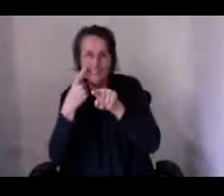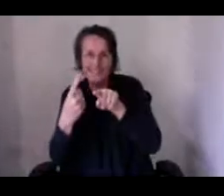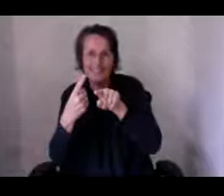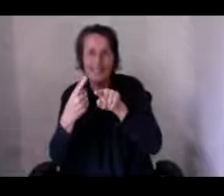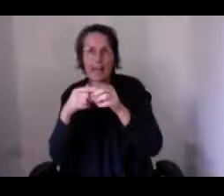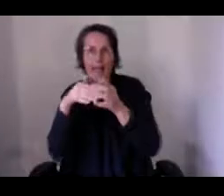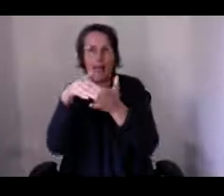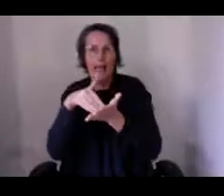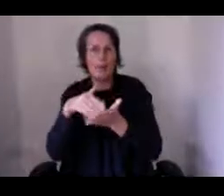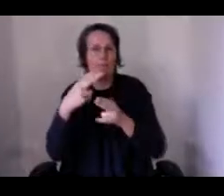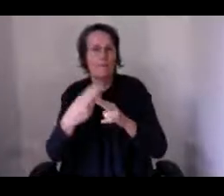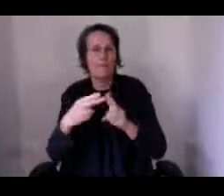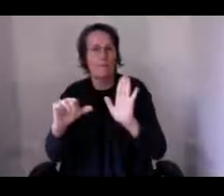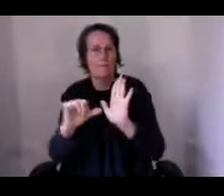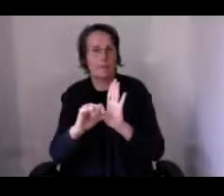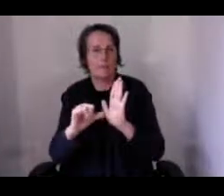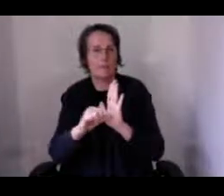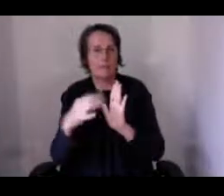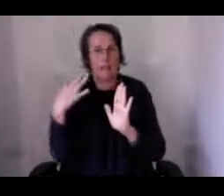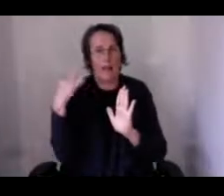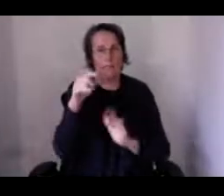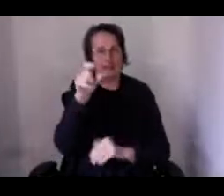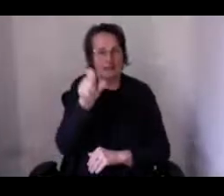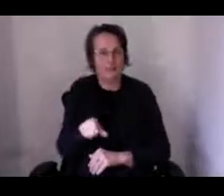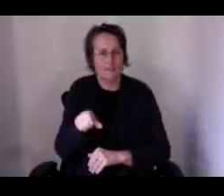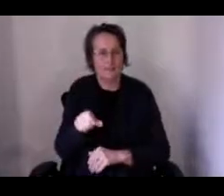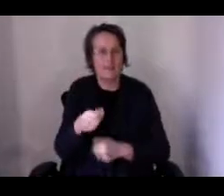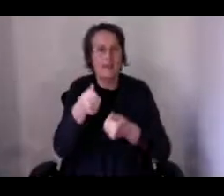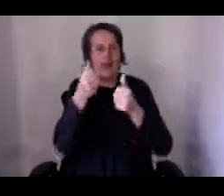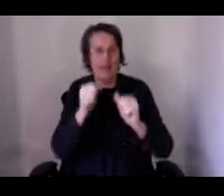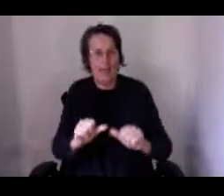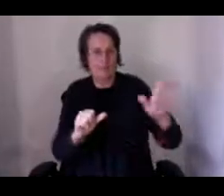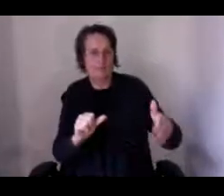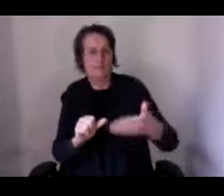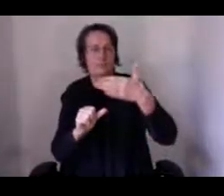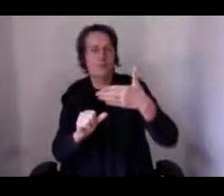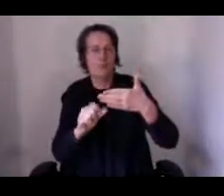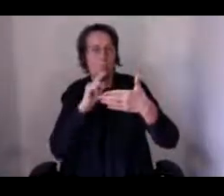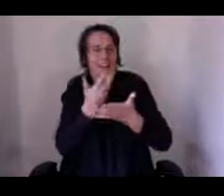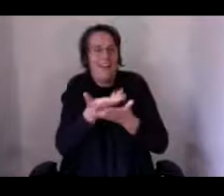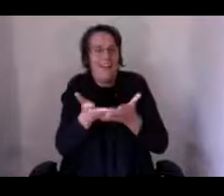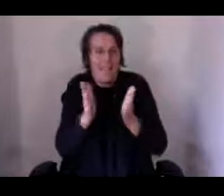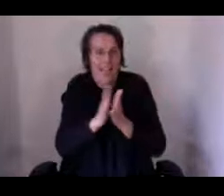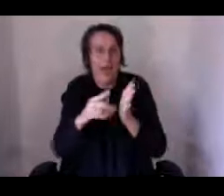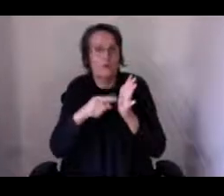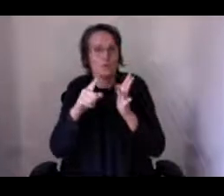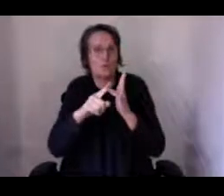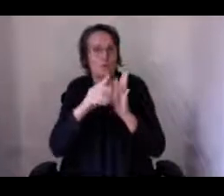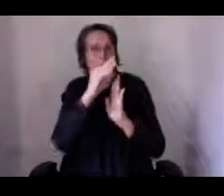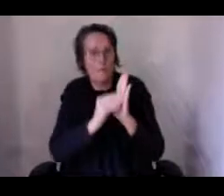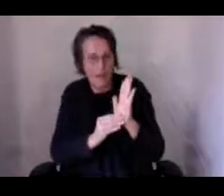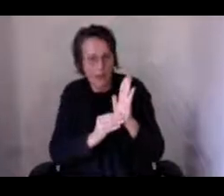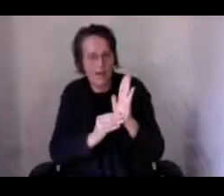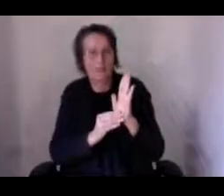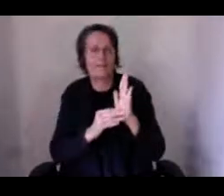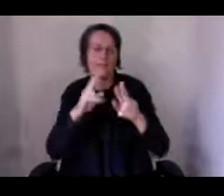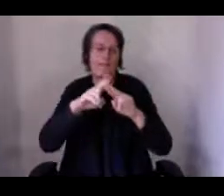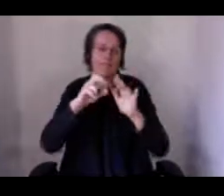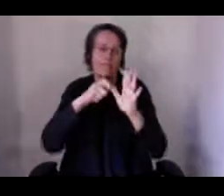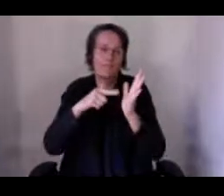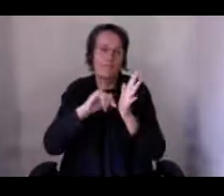for Funding Applicants. This will take you to a page with links to the following: the How to Apply guide and fact sheets, along